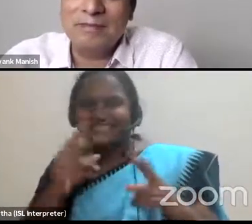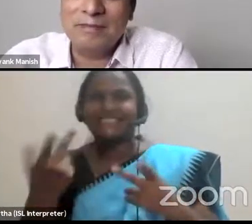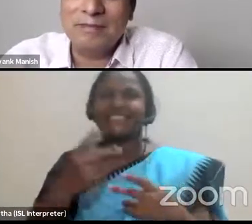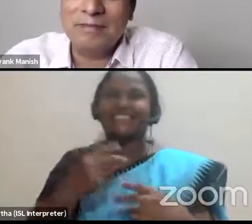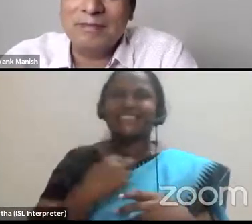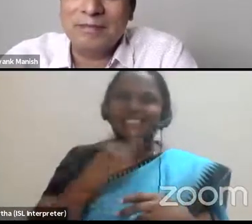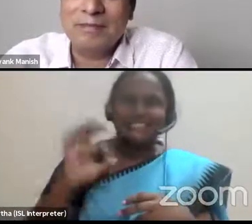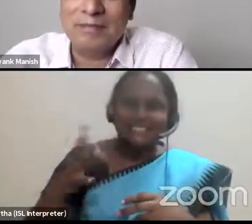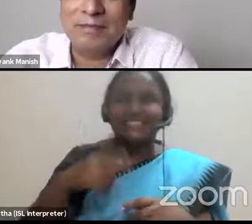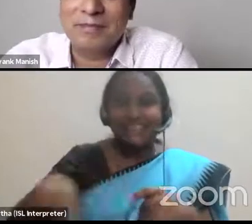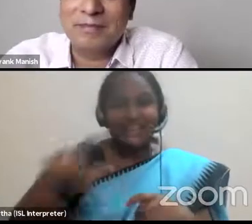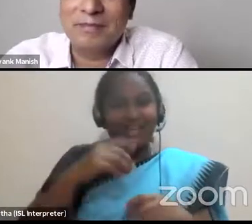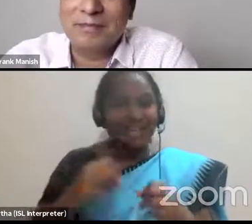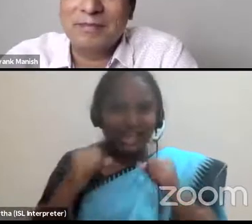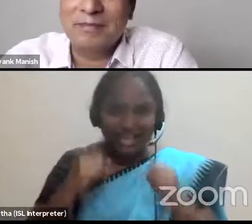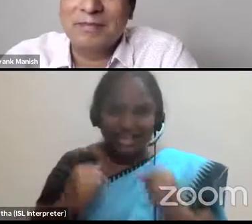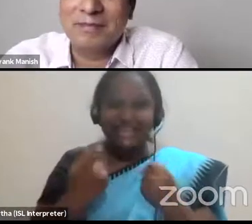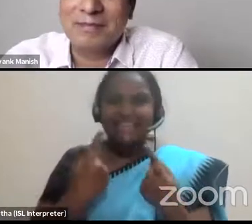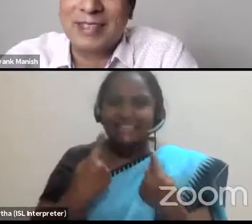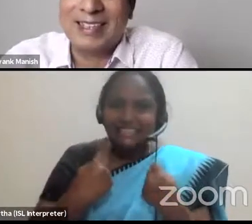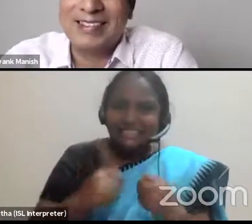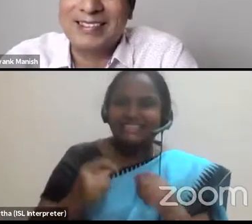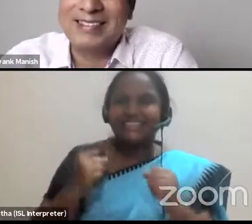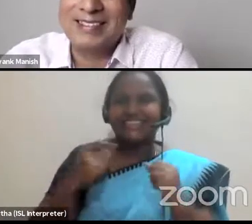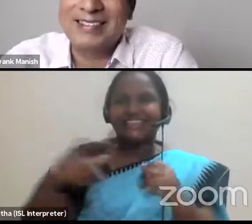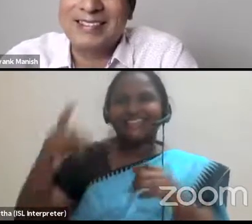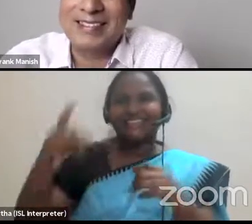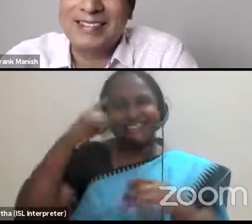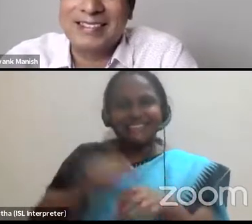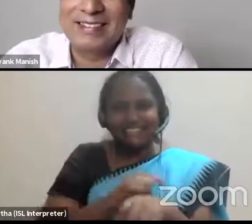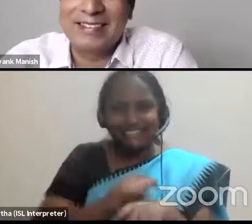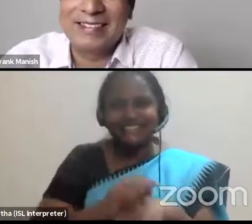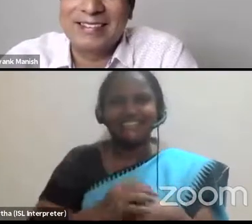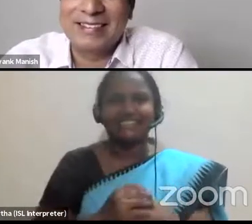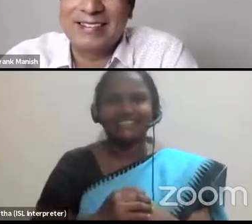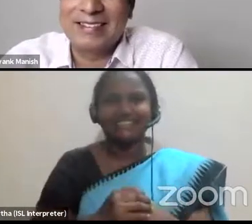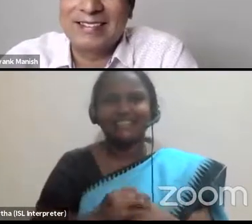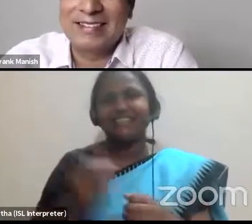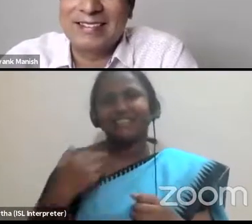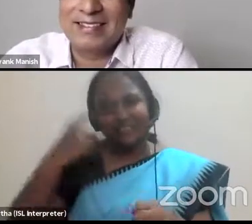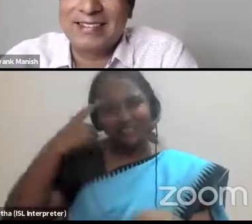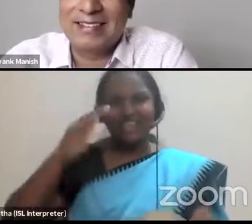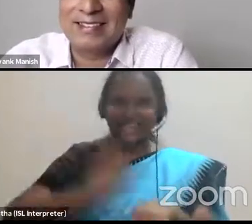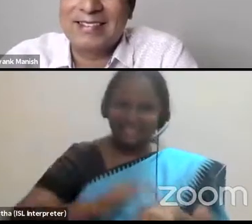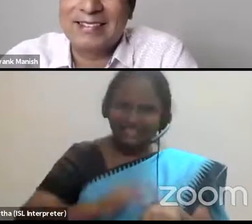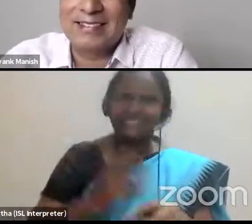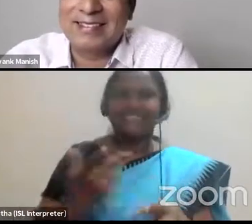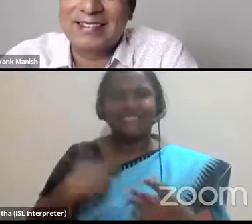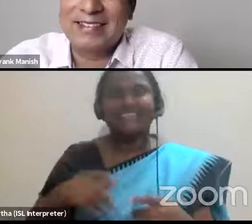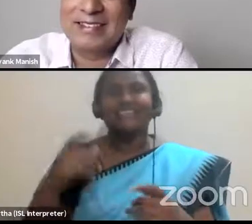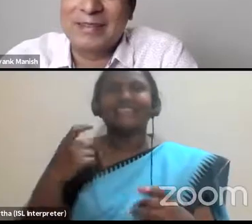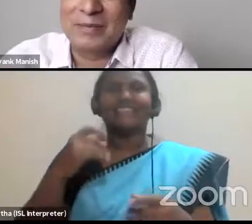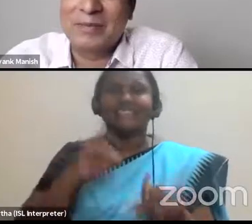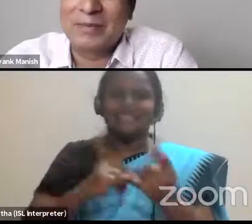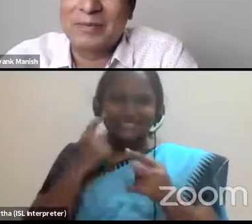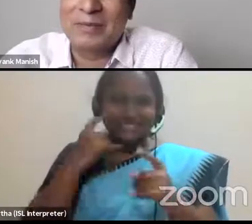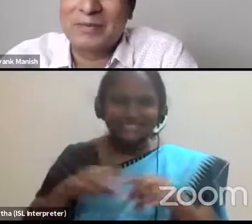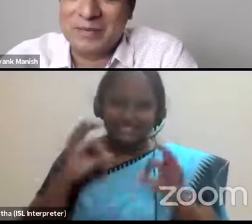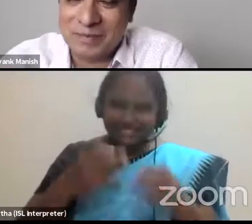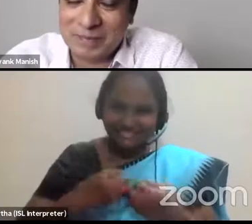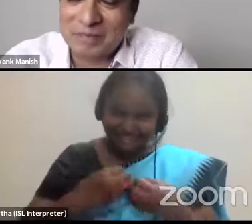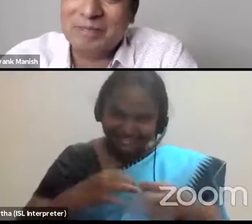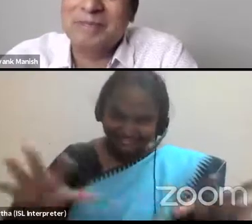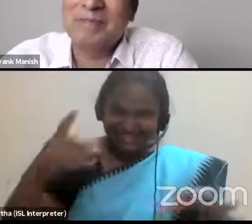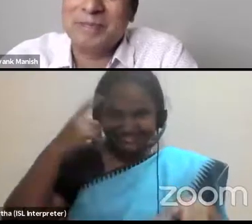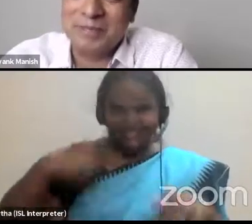know, I'm sure those are hard to train. And, you know, I'm sure we're going to experience that on the site as well when you release it live.